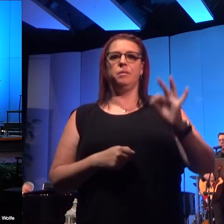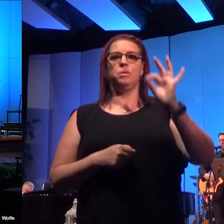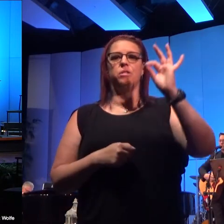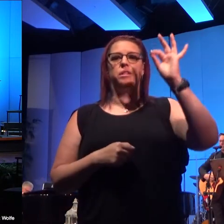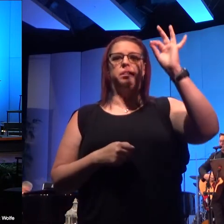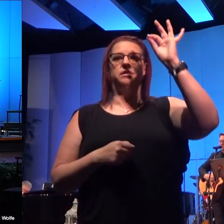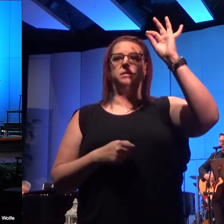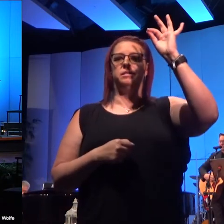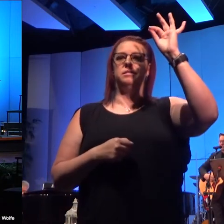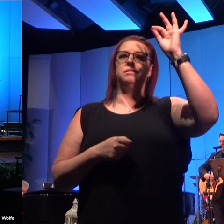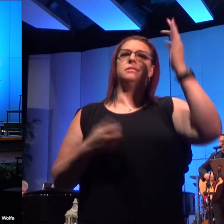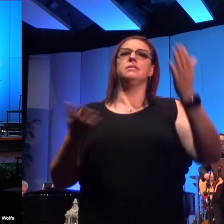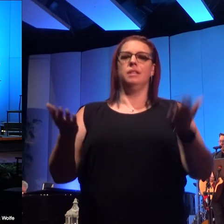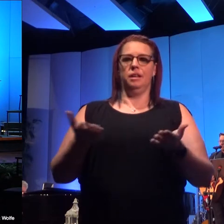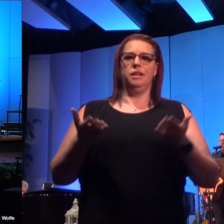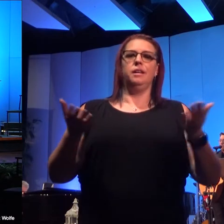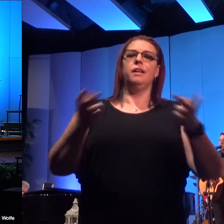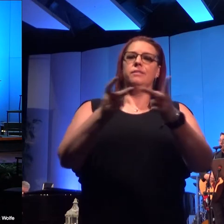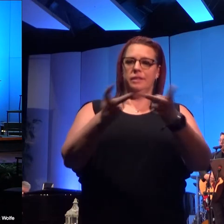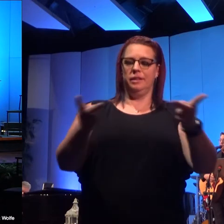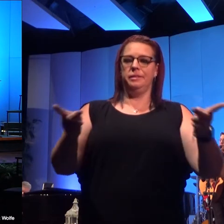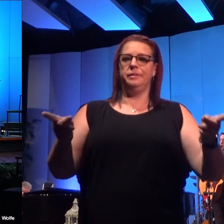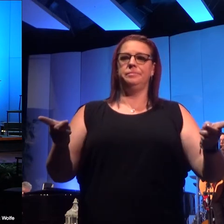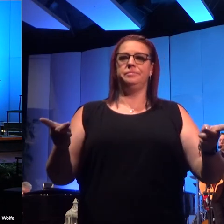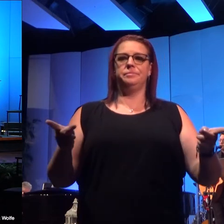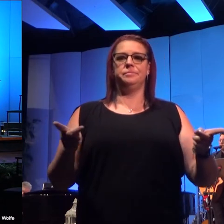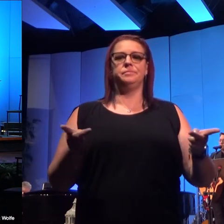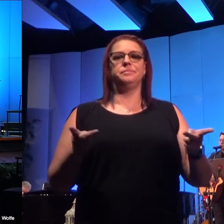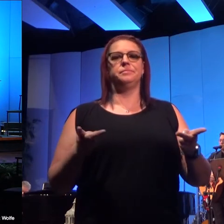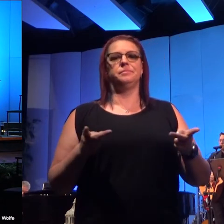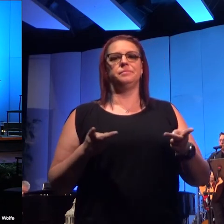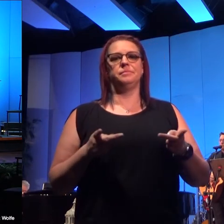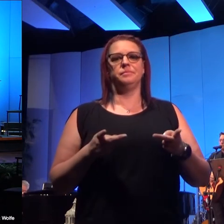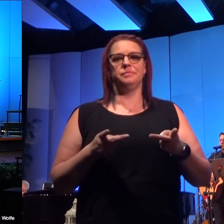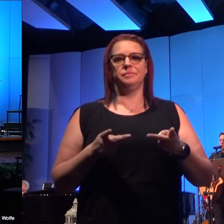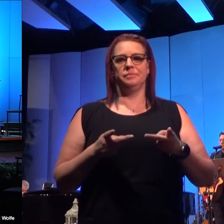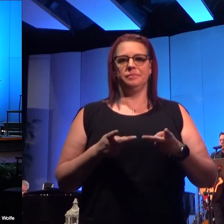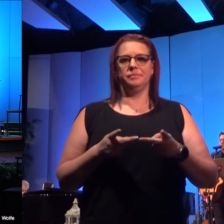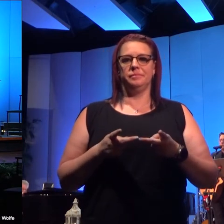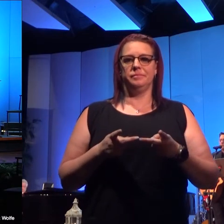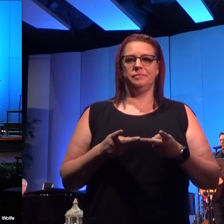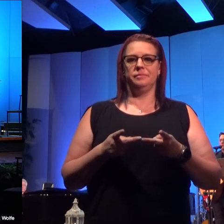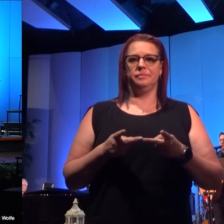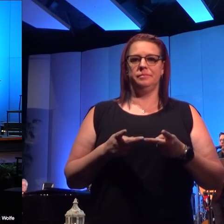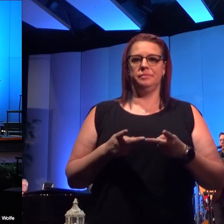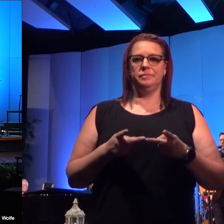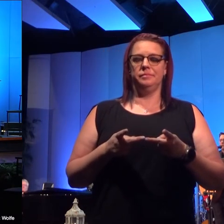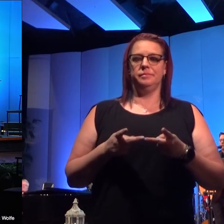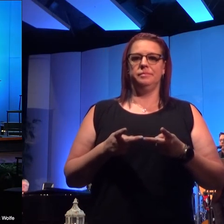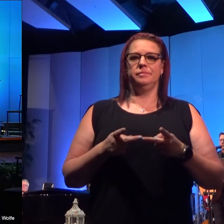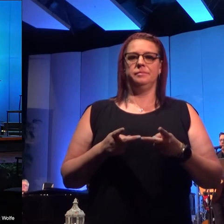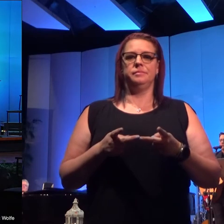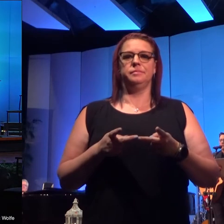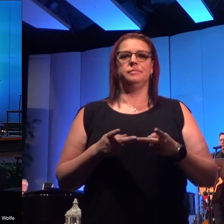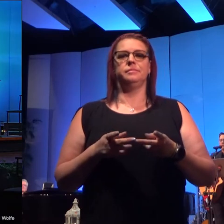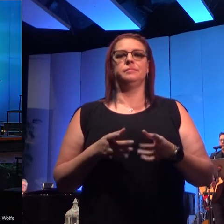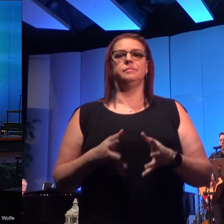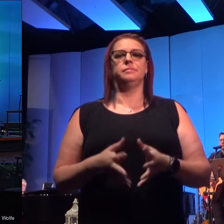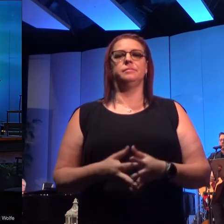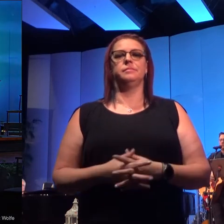Surely the presence of God is in this place.